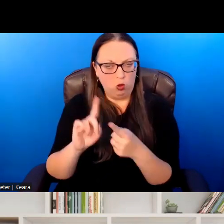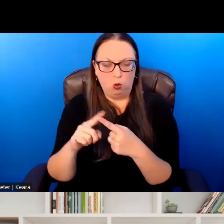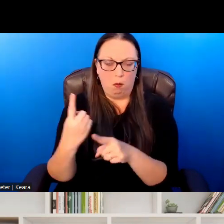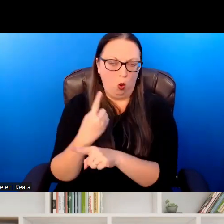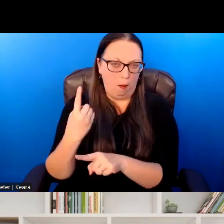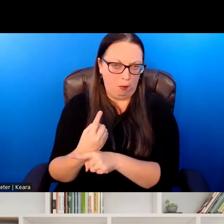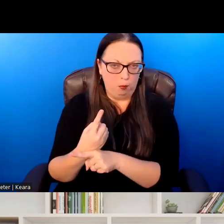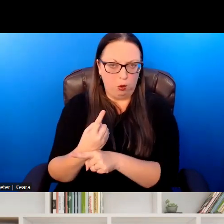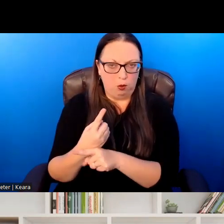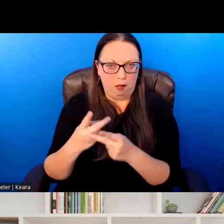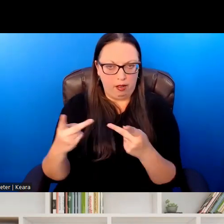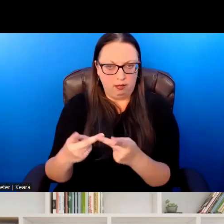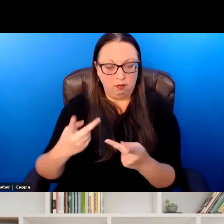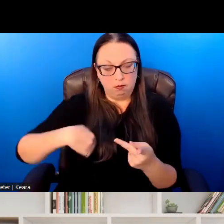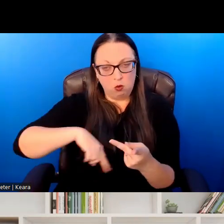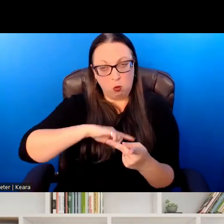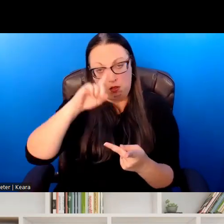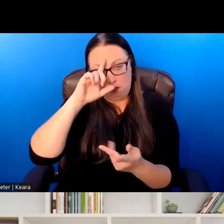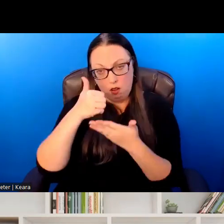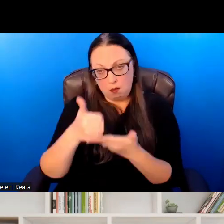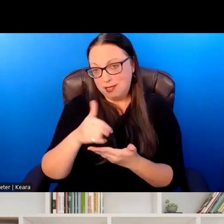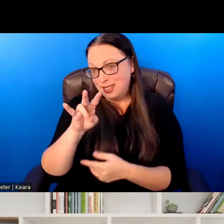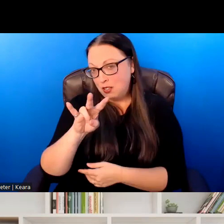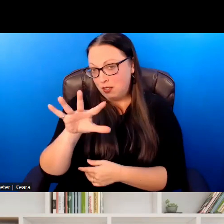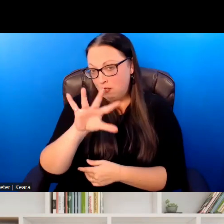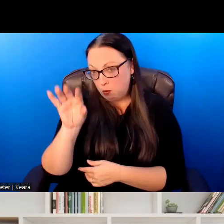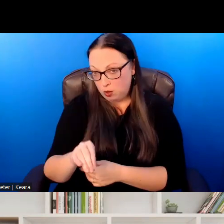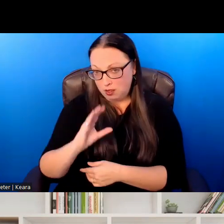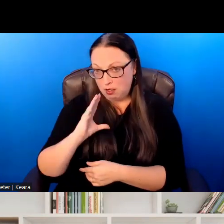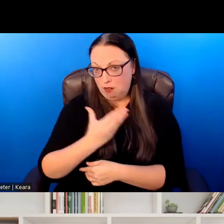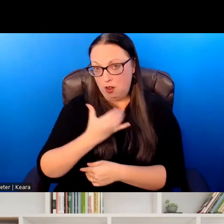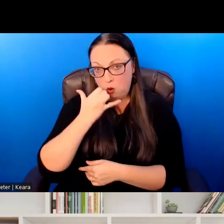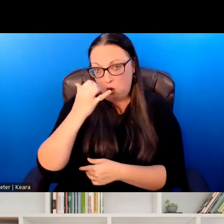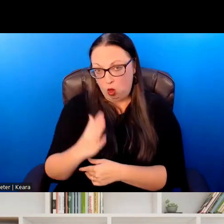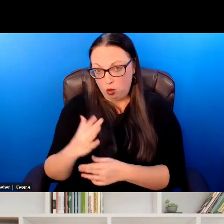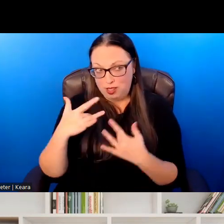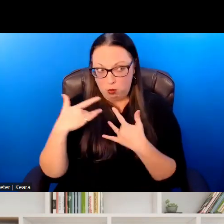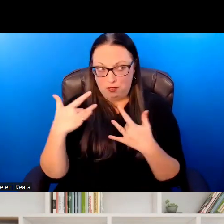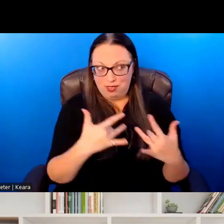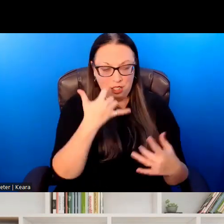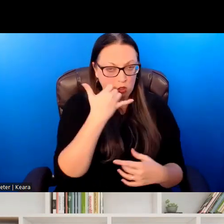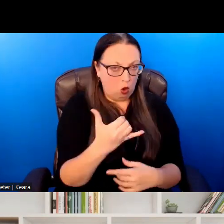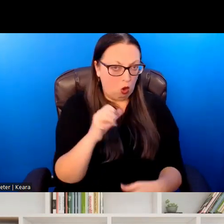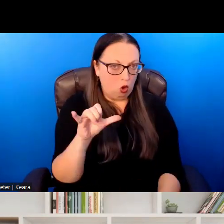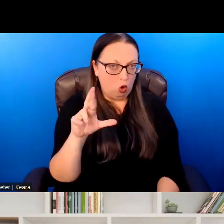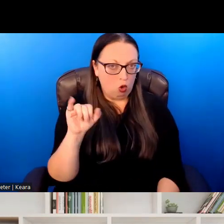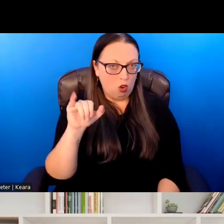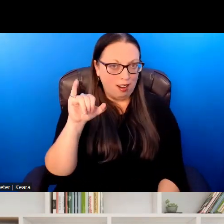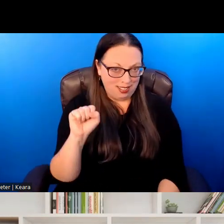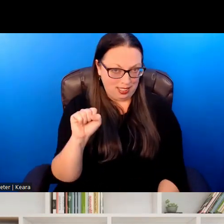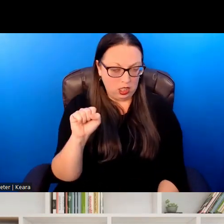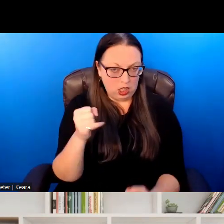we believe that helping 75% of our callers that would have normally called the crisis line get